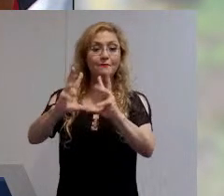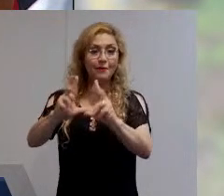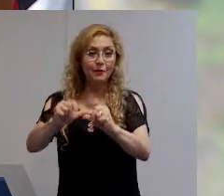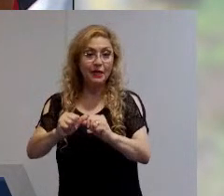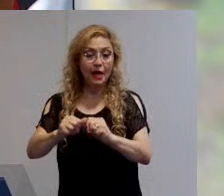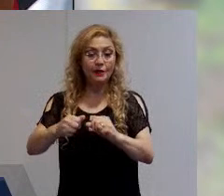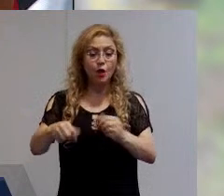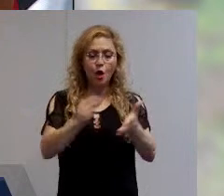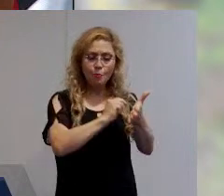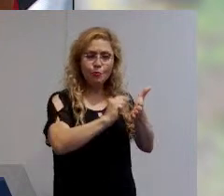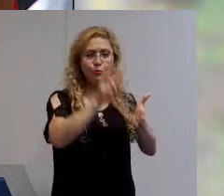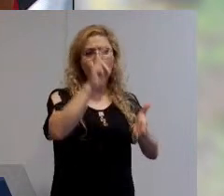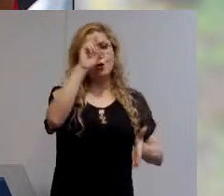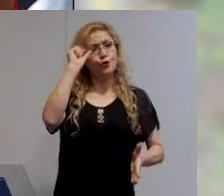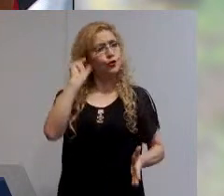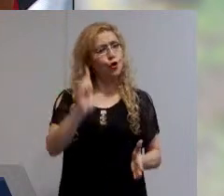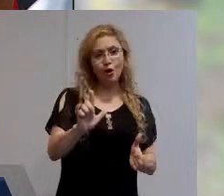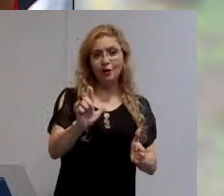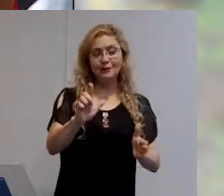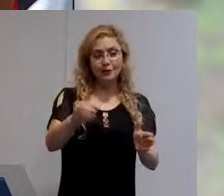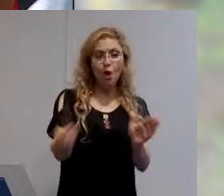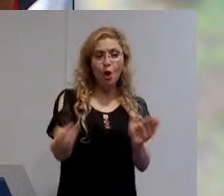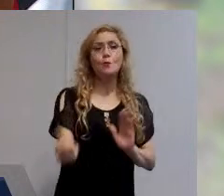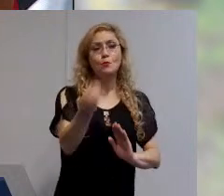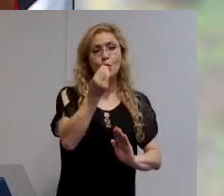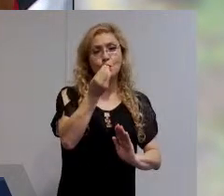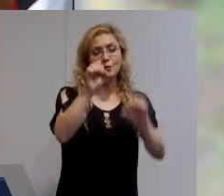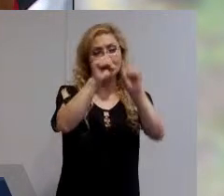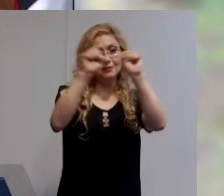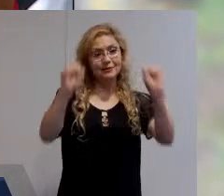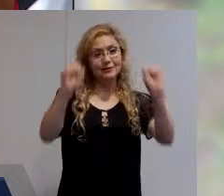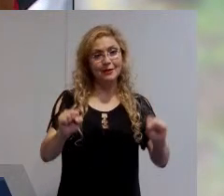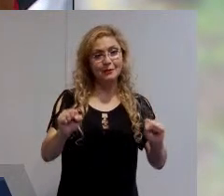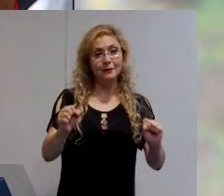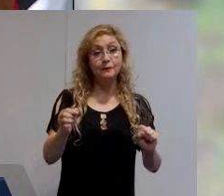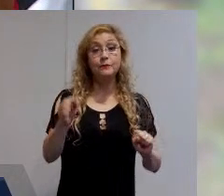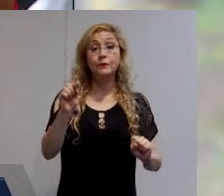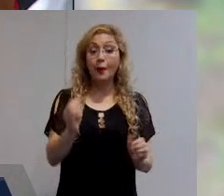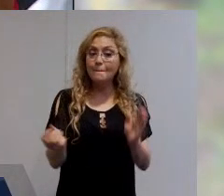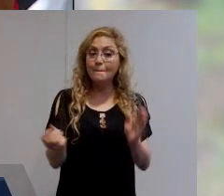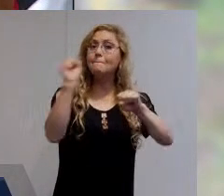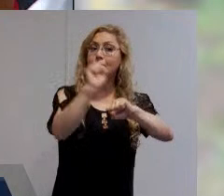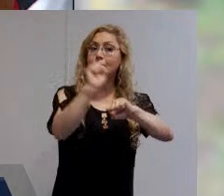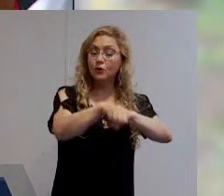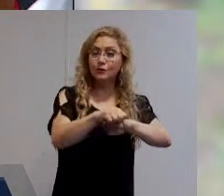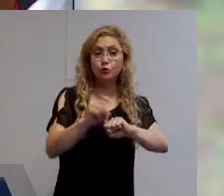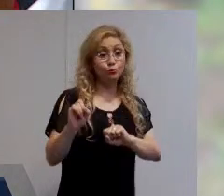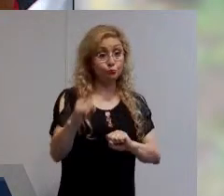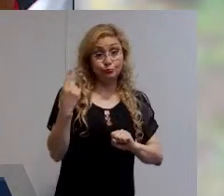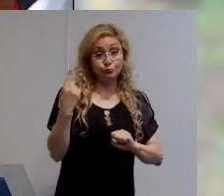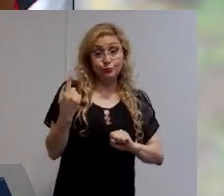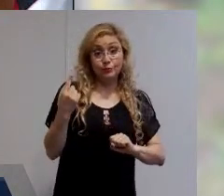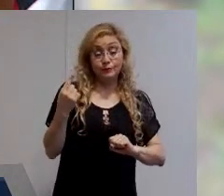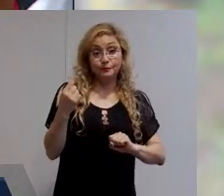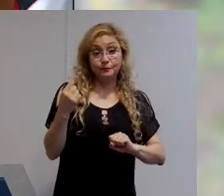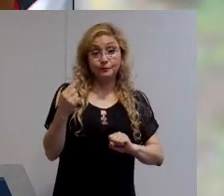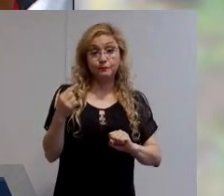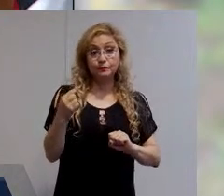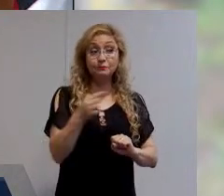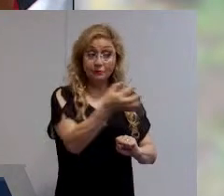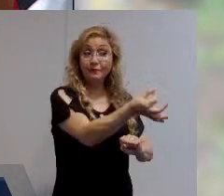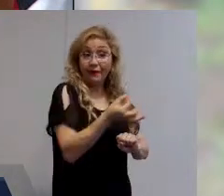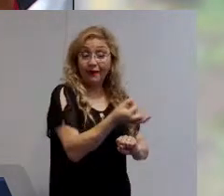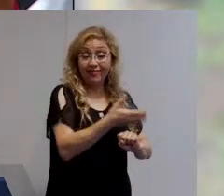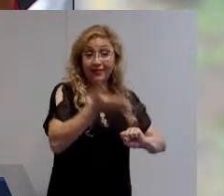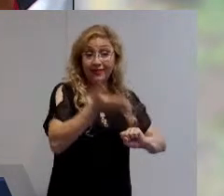while underscoring its role in the transformation of agri-food systems. Now, there was a unanimous approval,